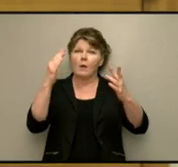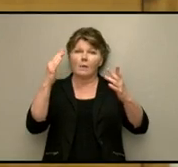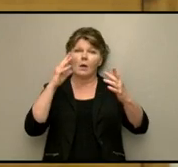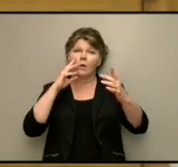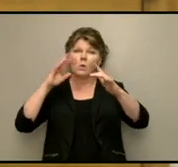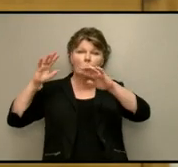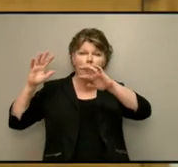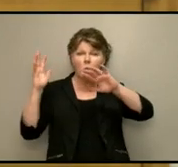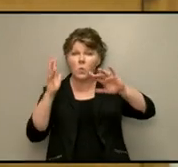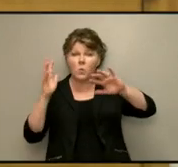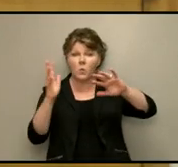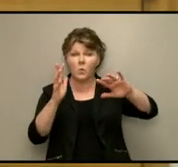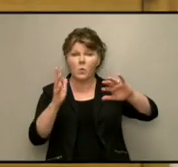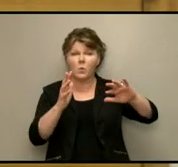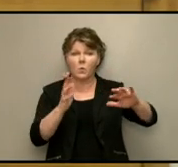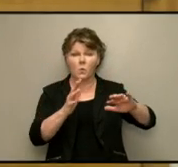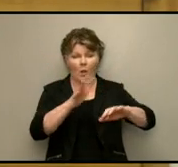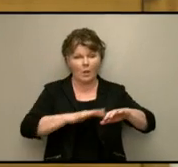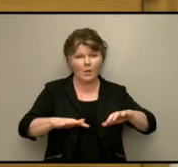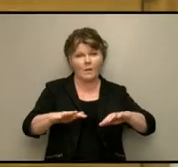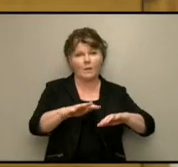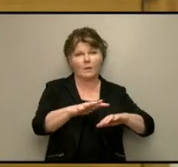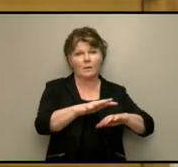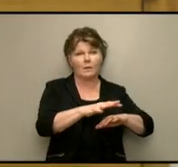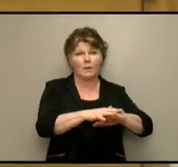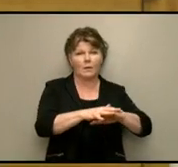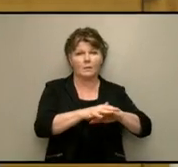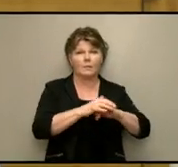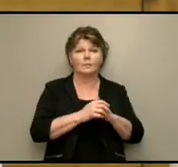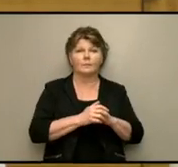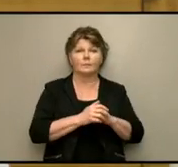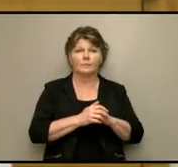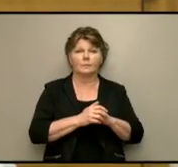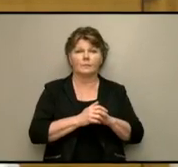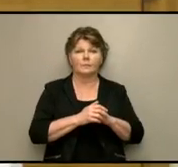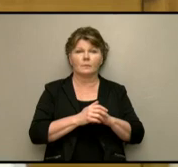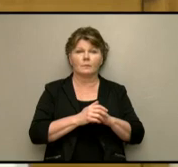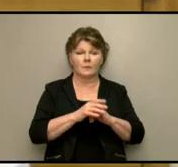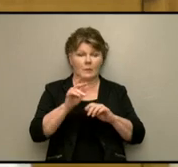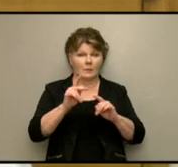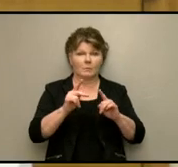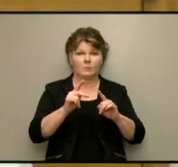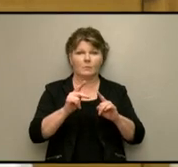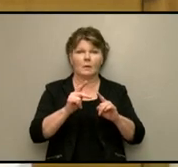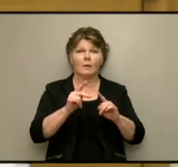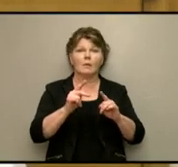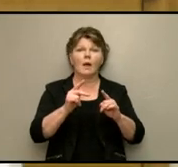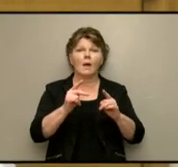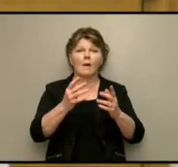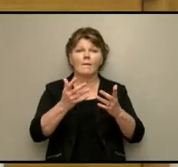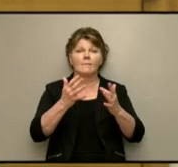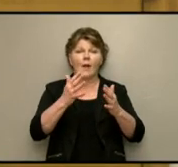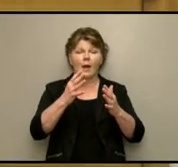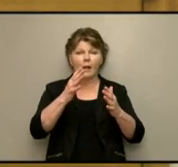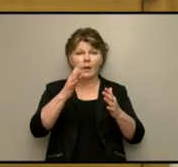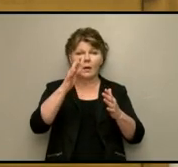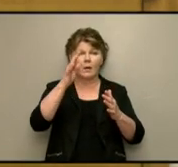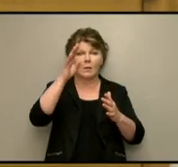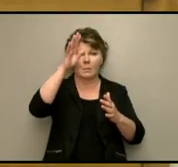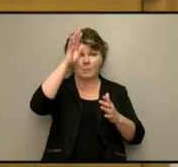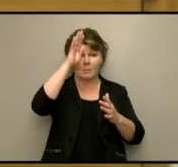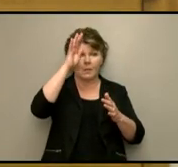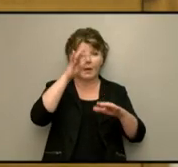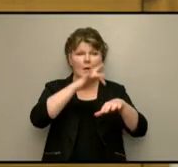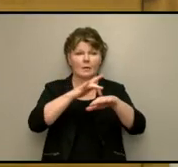rushing wind, and it filled the entire house where they were sitting. And divided tongues as a fire appeared to them and rested on each one of